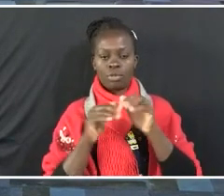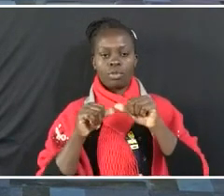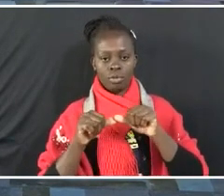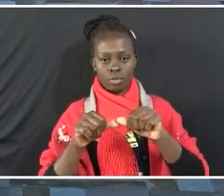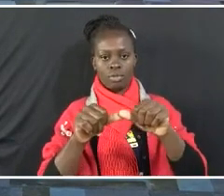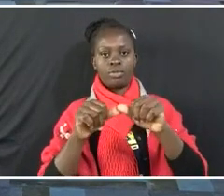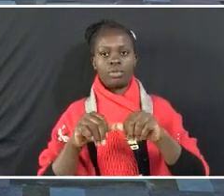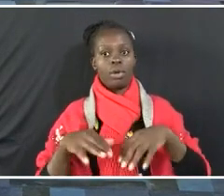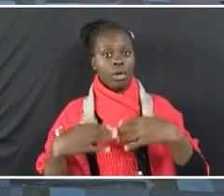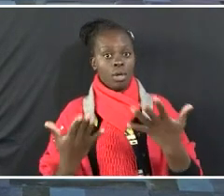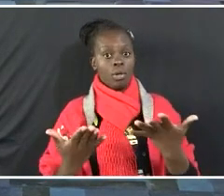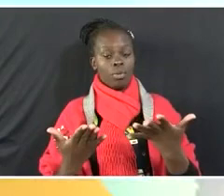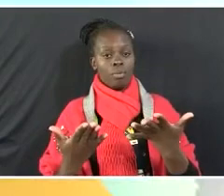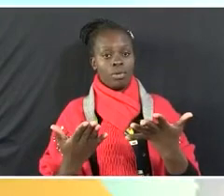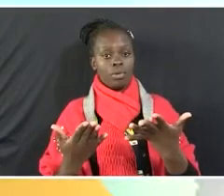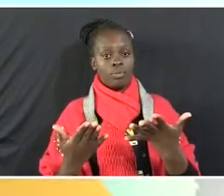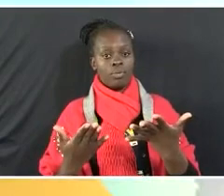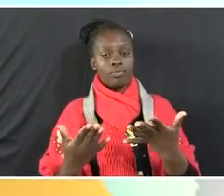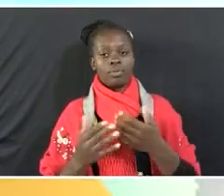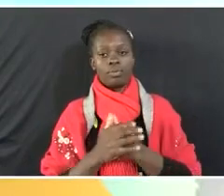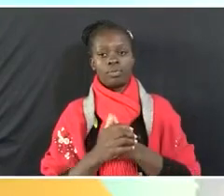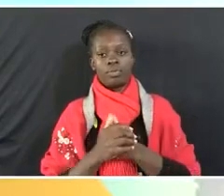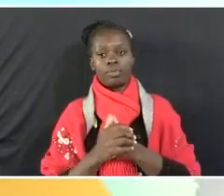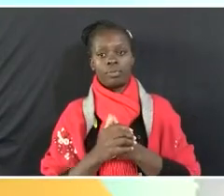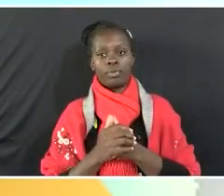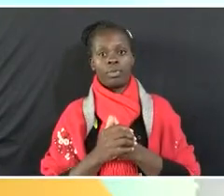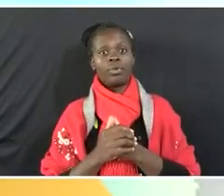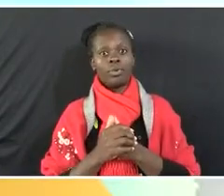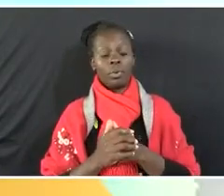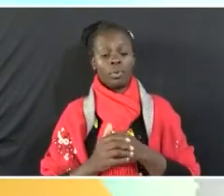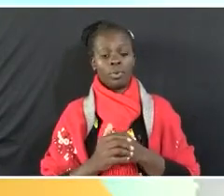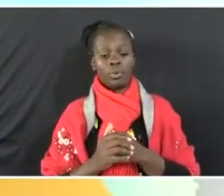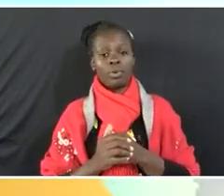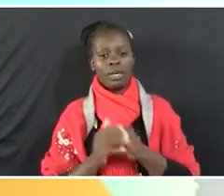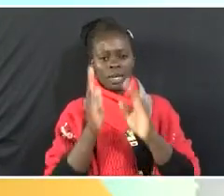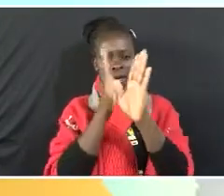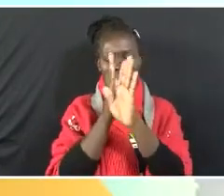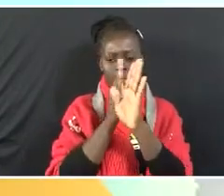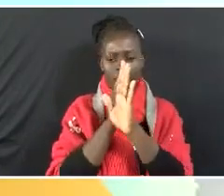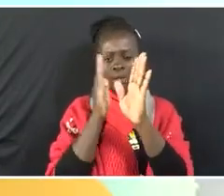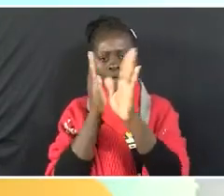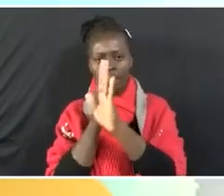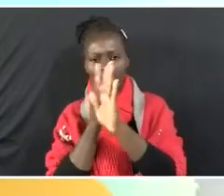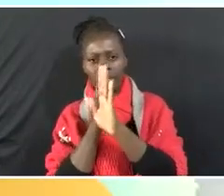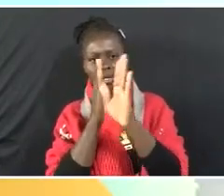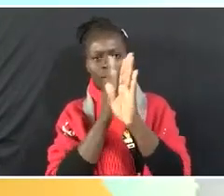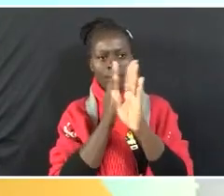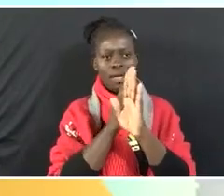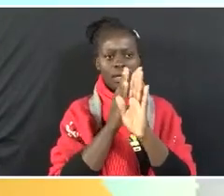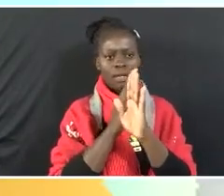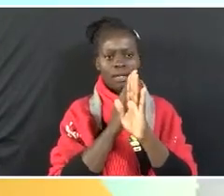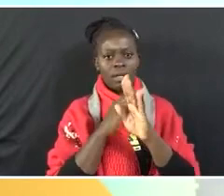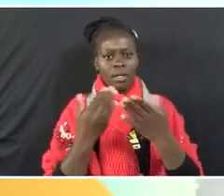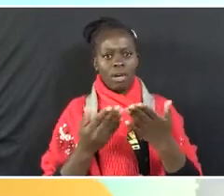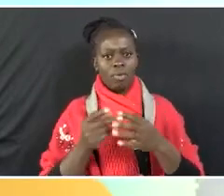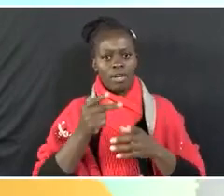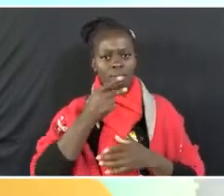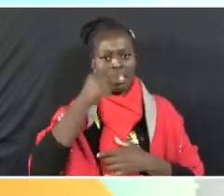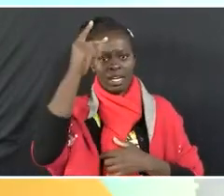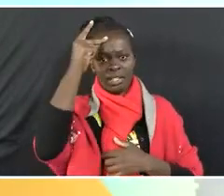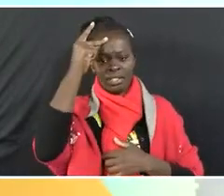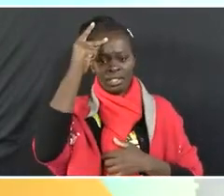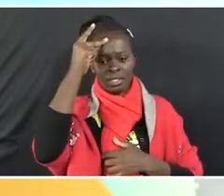How many of you land in your home as a fugitive? You this is your house, but you are approaching your